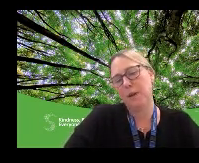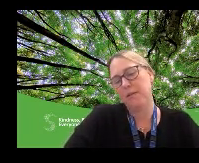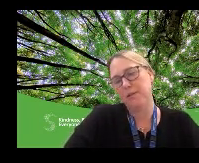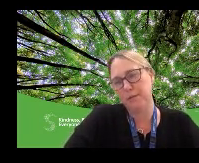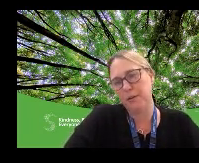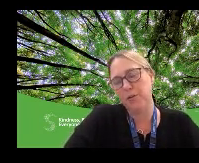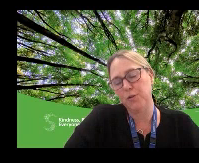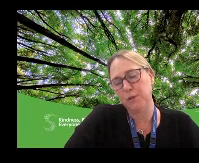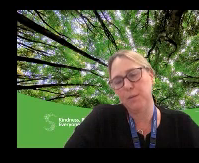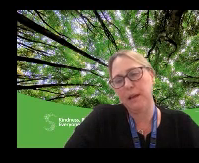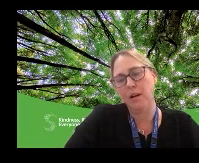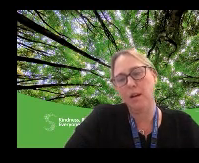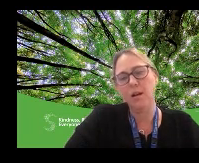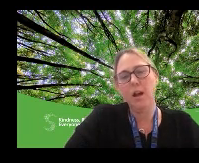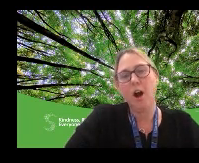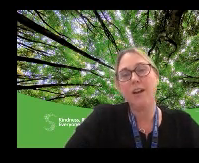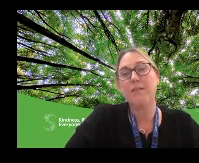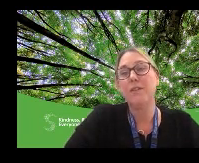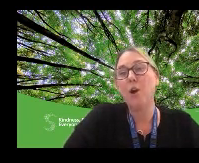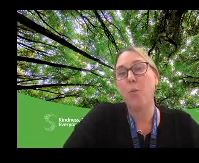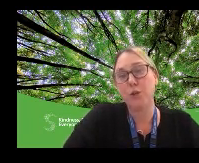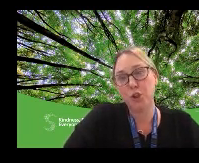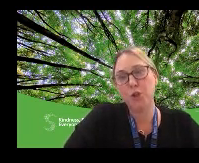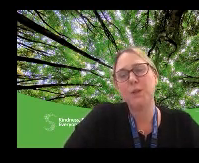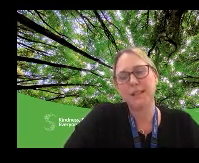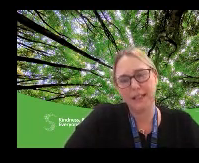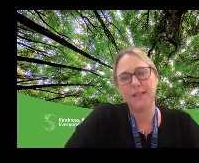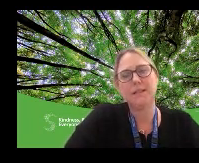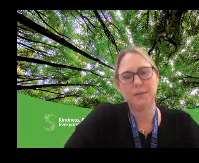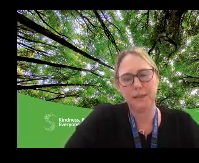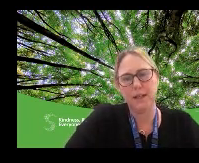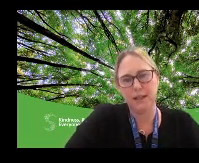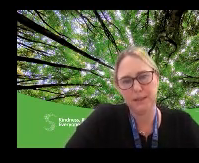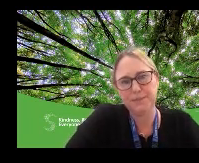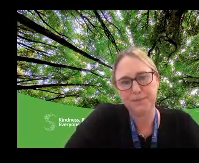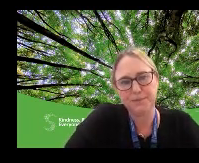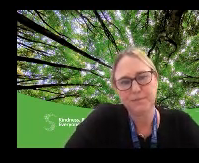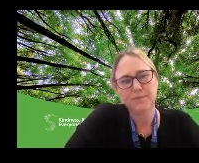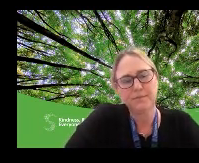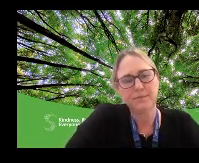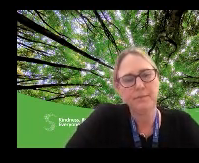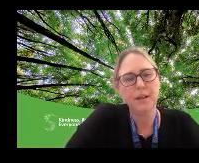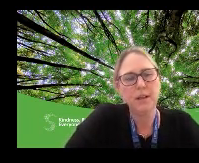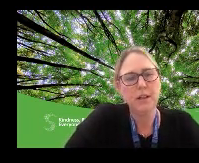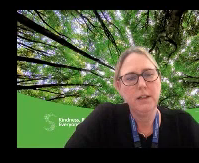voice of both parents, if they've got joint PR, are given the opportunity to be heard.